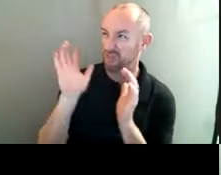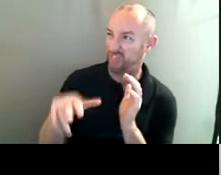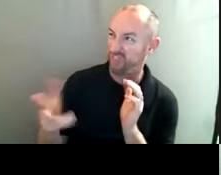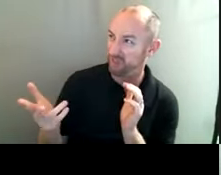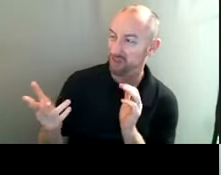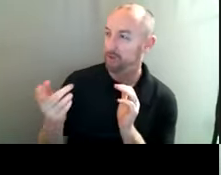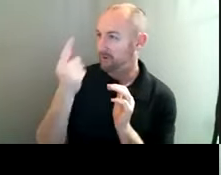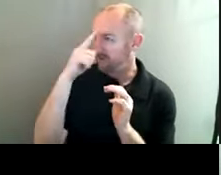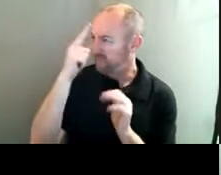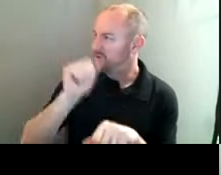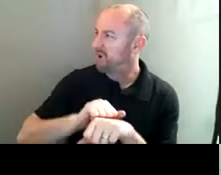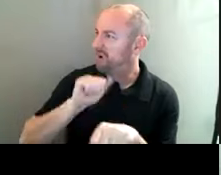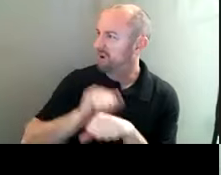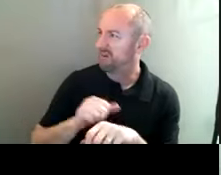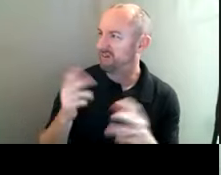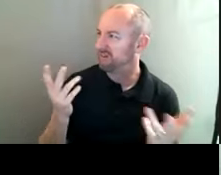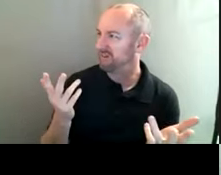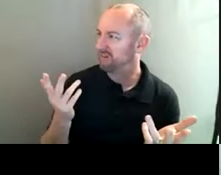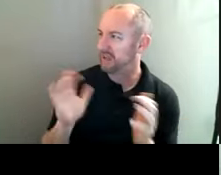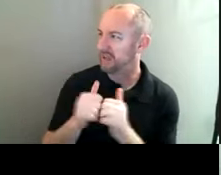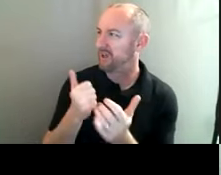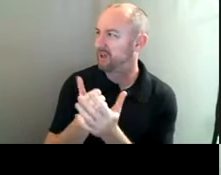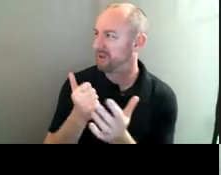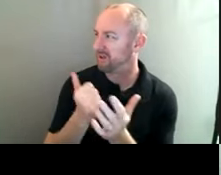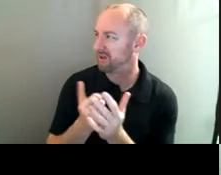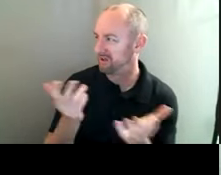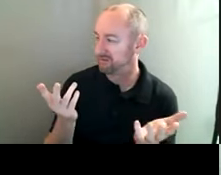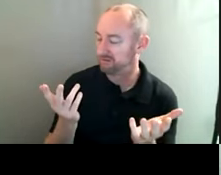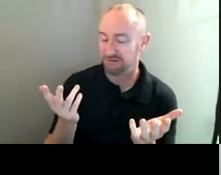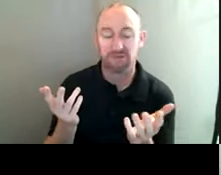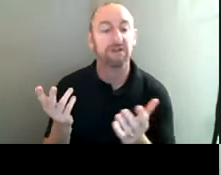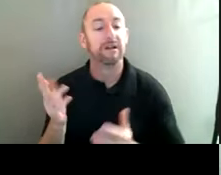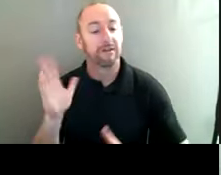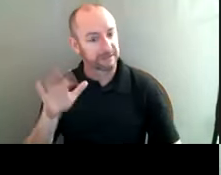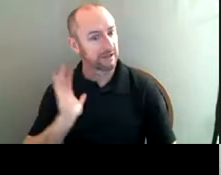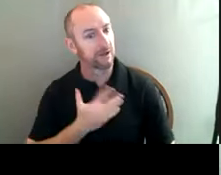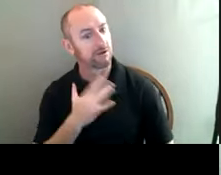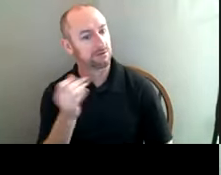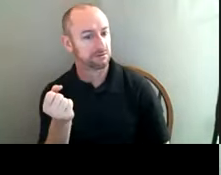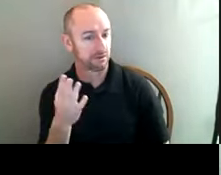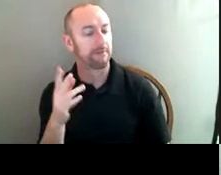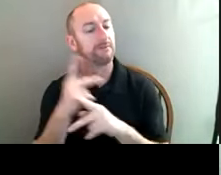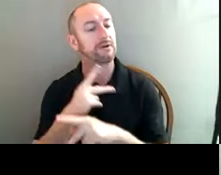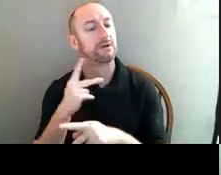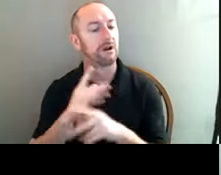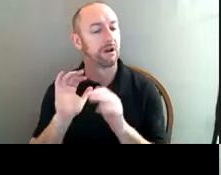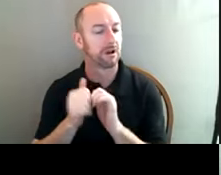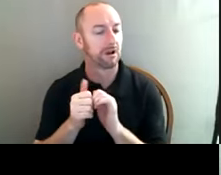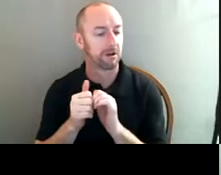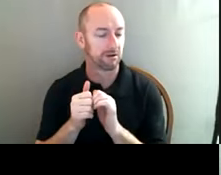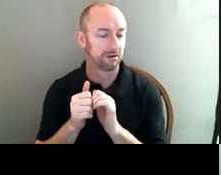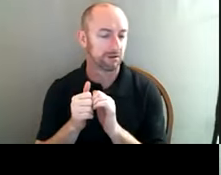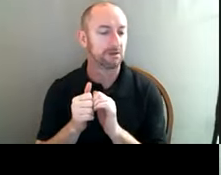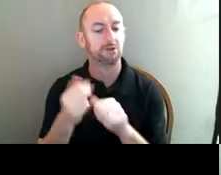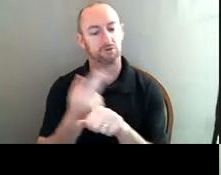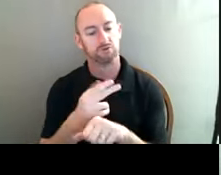what good are rocks doing us here in Kentucky? And that's our job, is to figure out how to take that